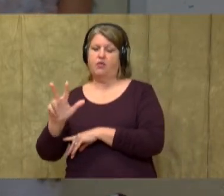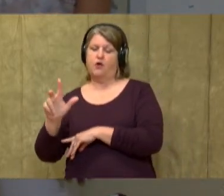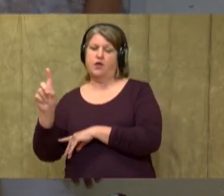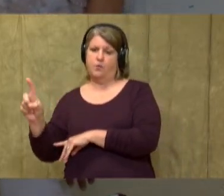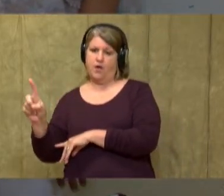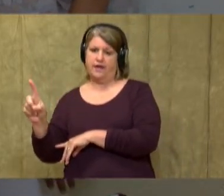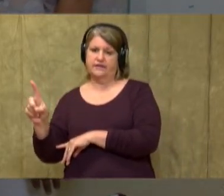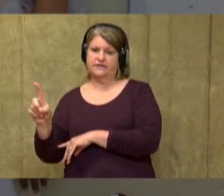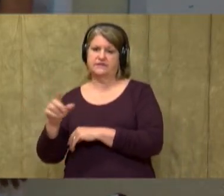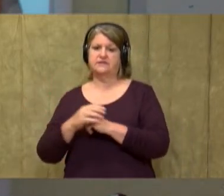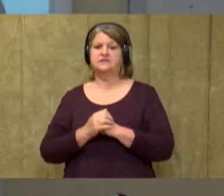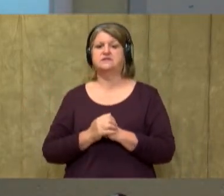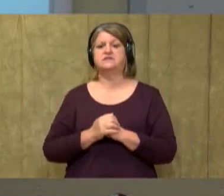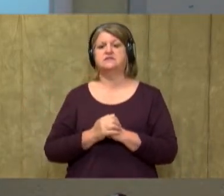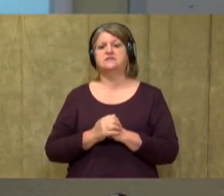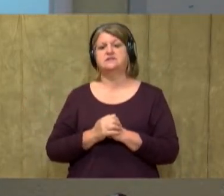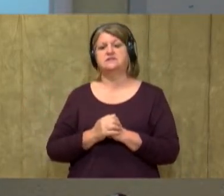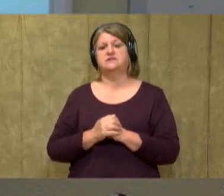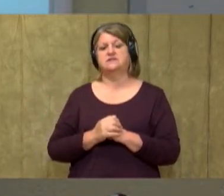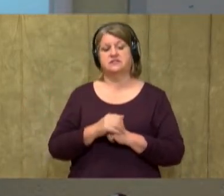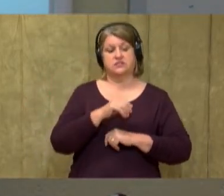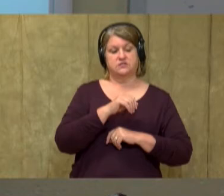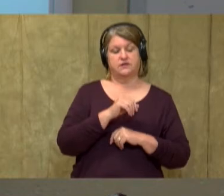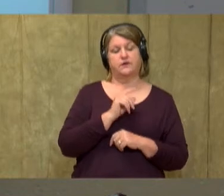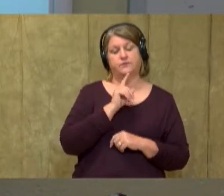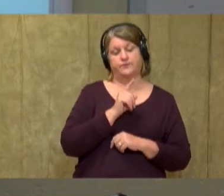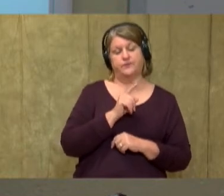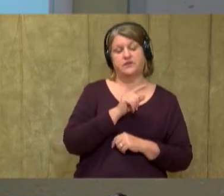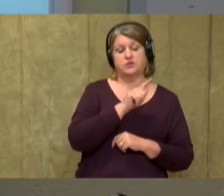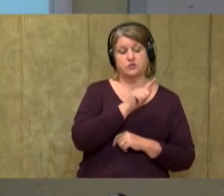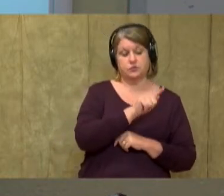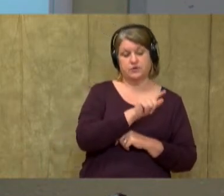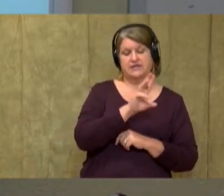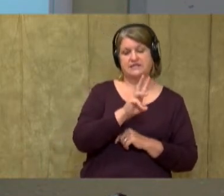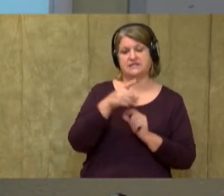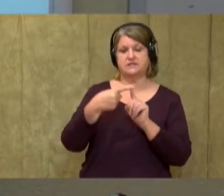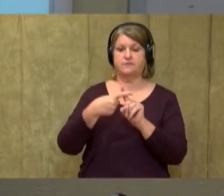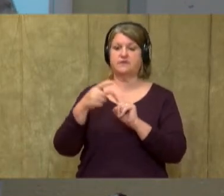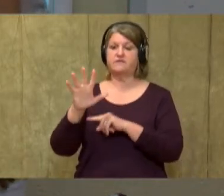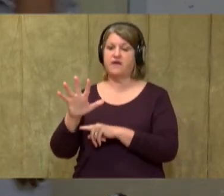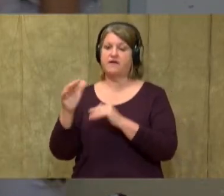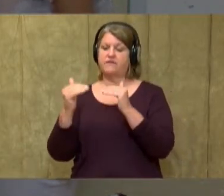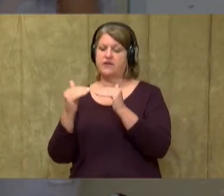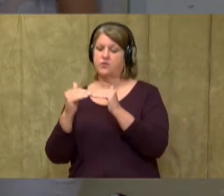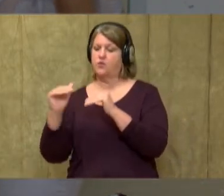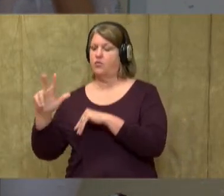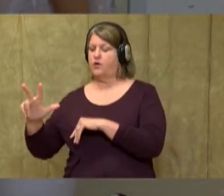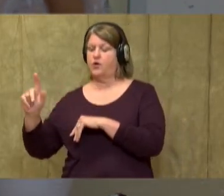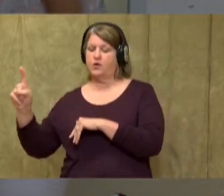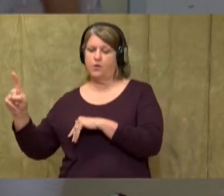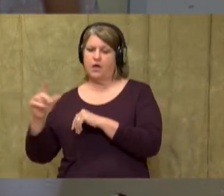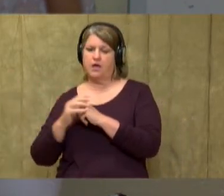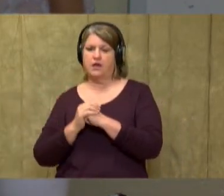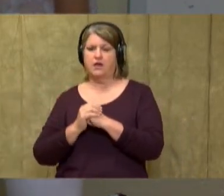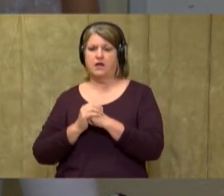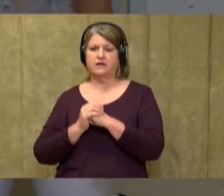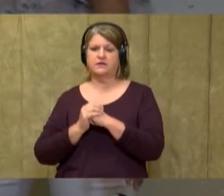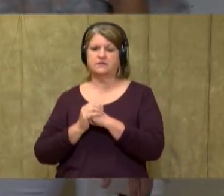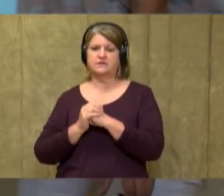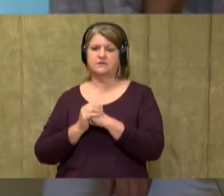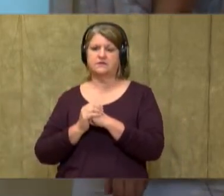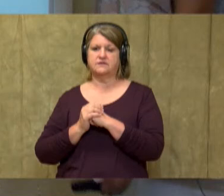31. So 26 plus 5 equals 31.